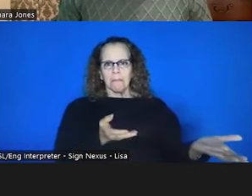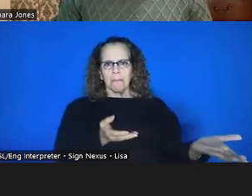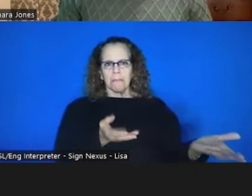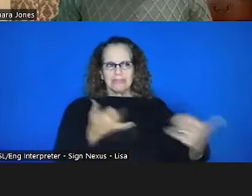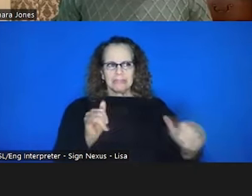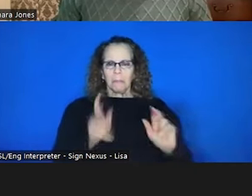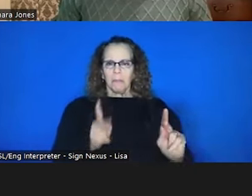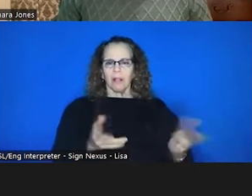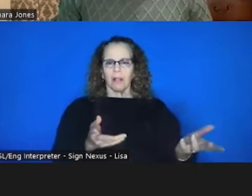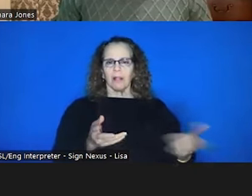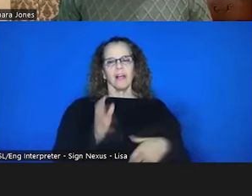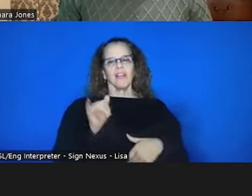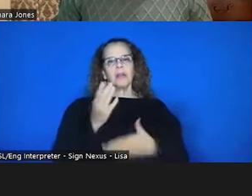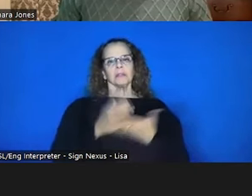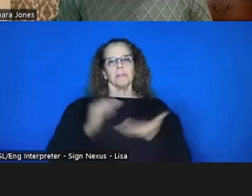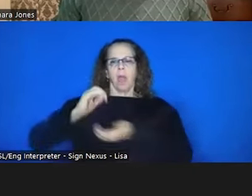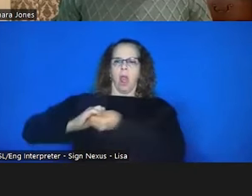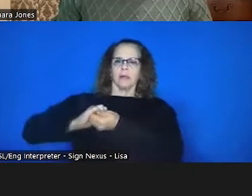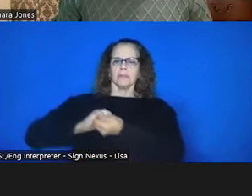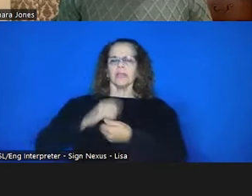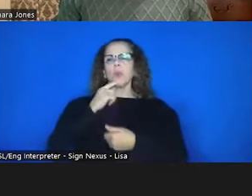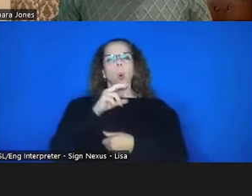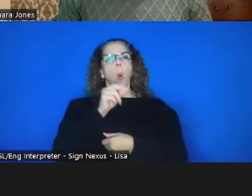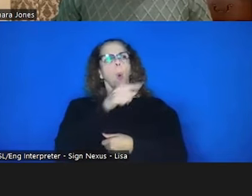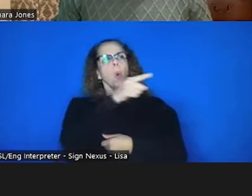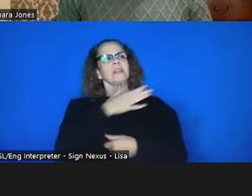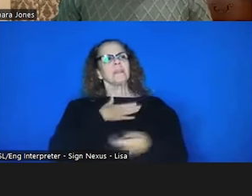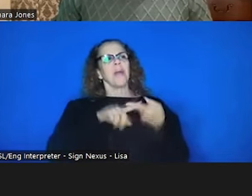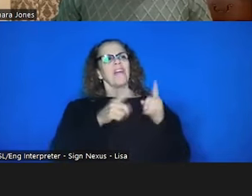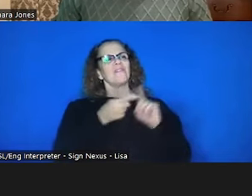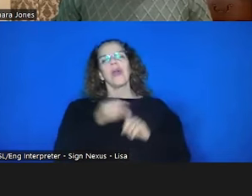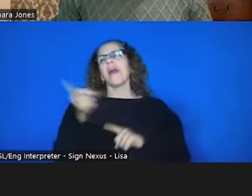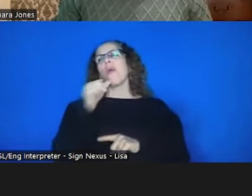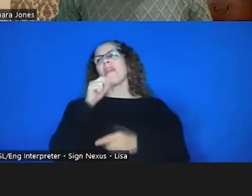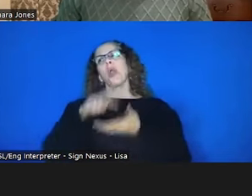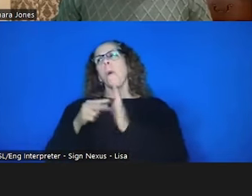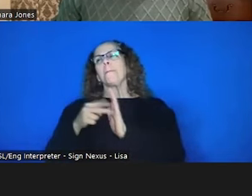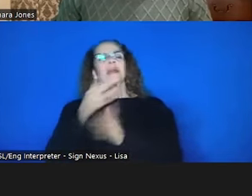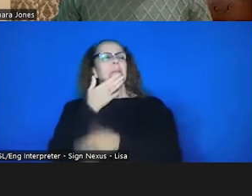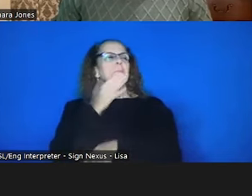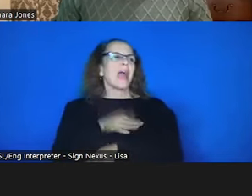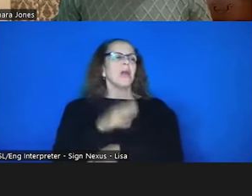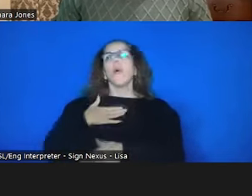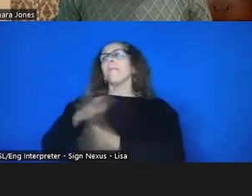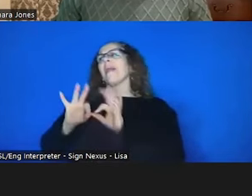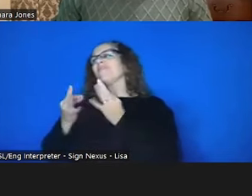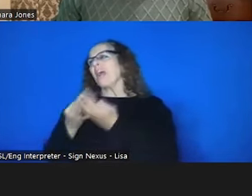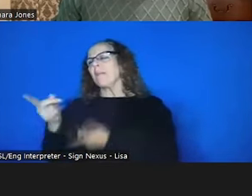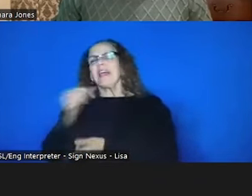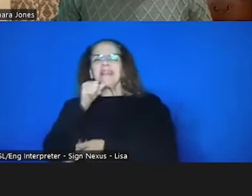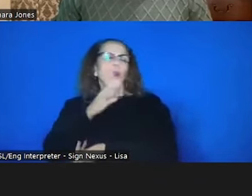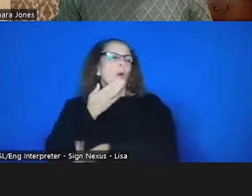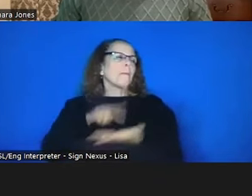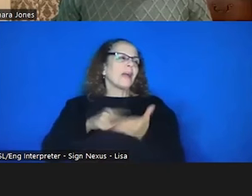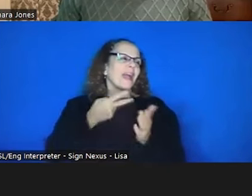sometimes allyship, where people say, well, no, that's my friend, they don't mean it. That's my family, they don't mean it. That's my colleague, they don't mean